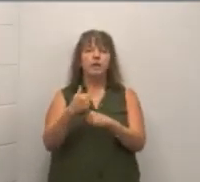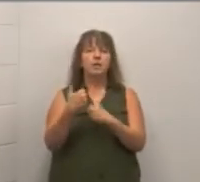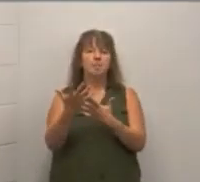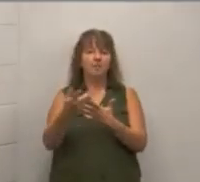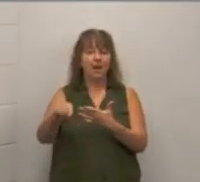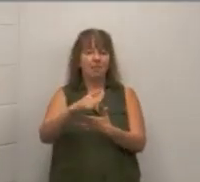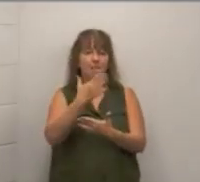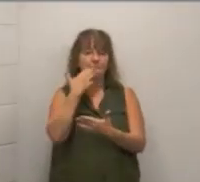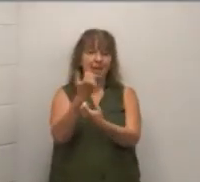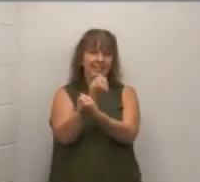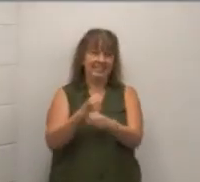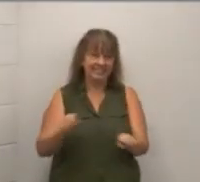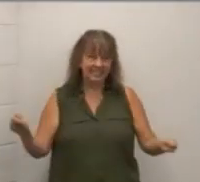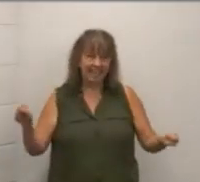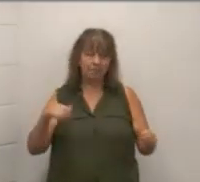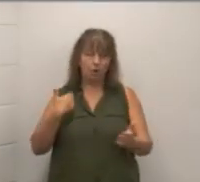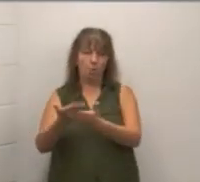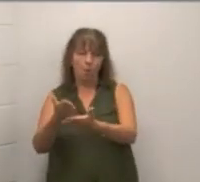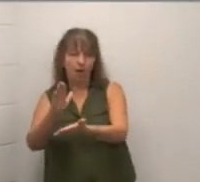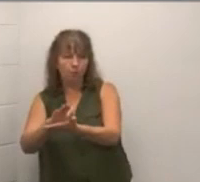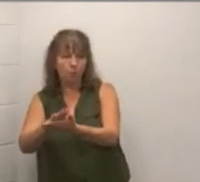to be safe in and out of the parking lot.